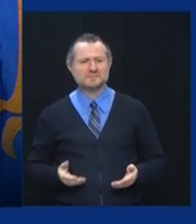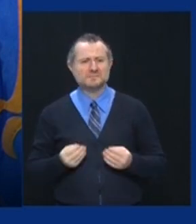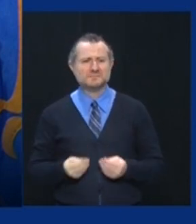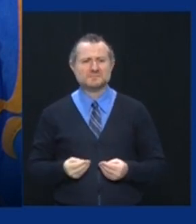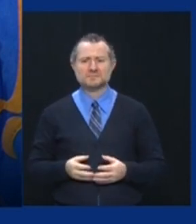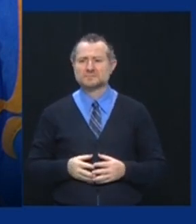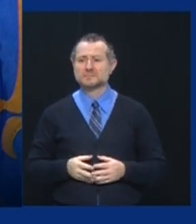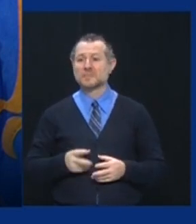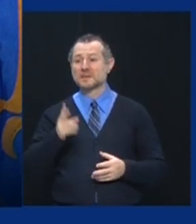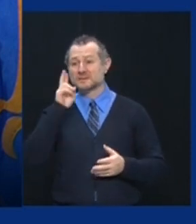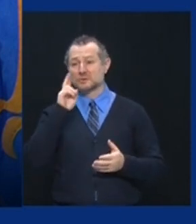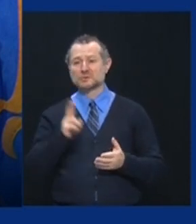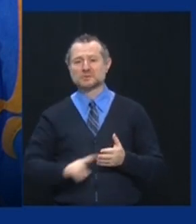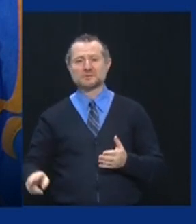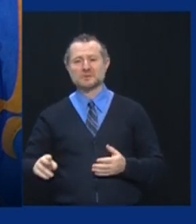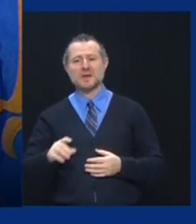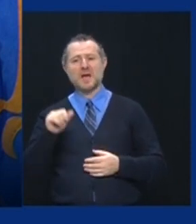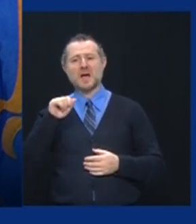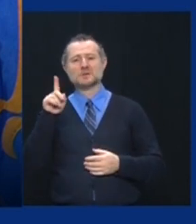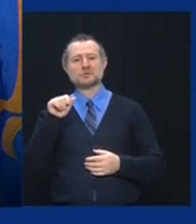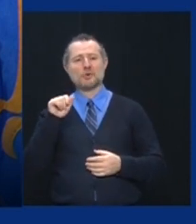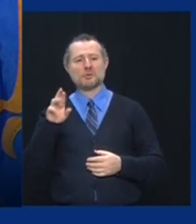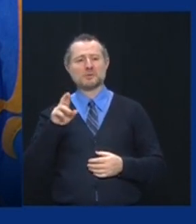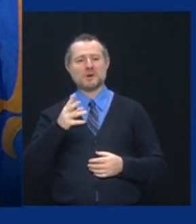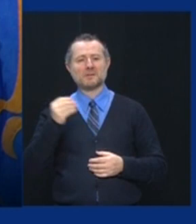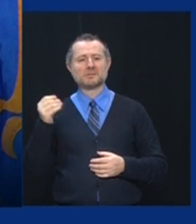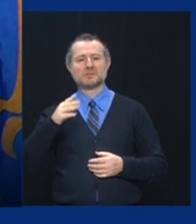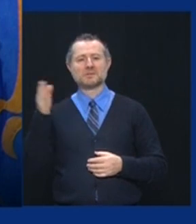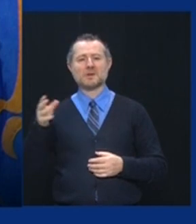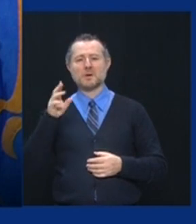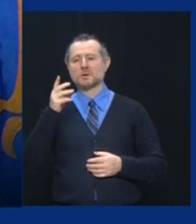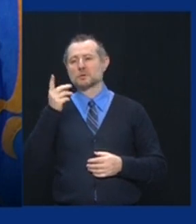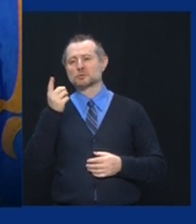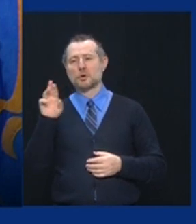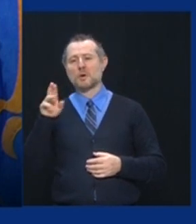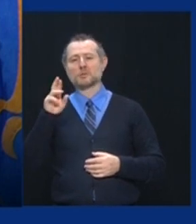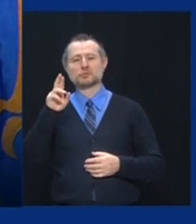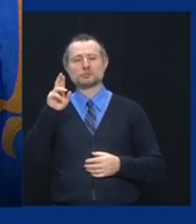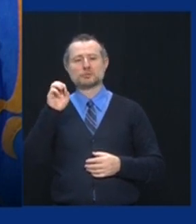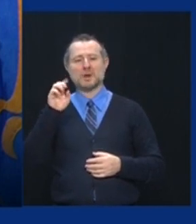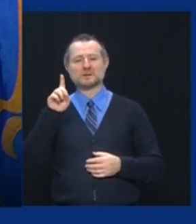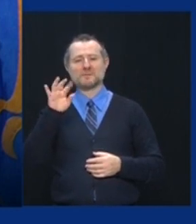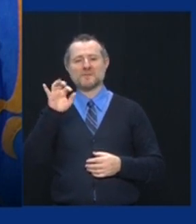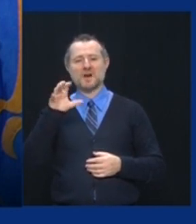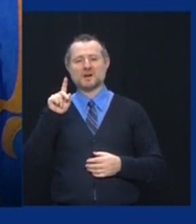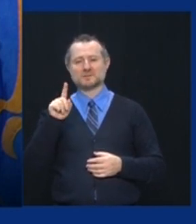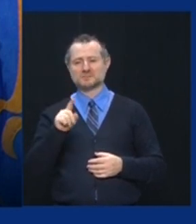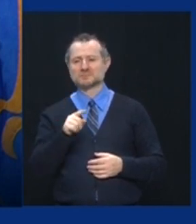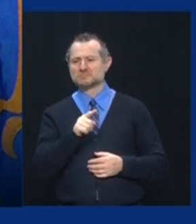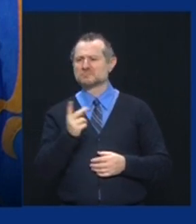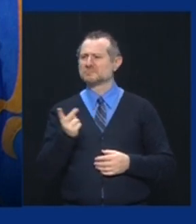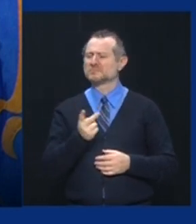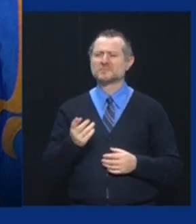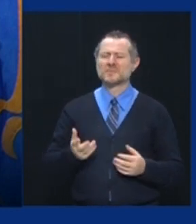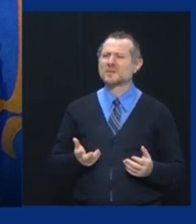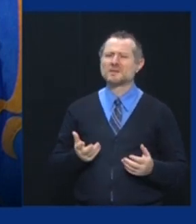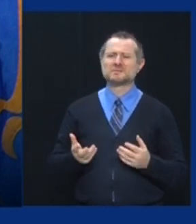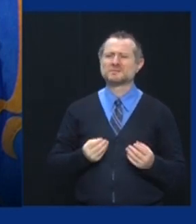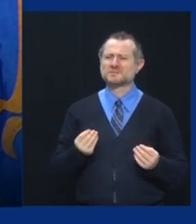Secretary Azar, Dr. Redfield, how you can explain to the American